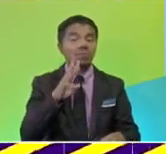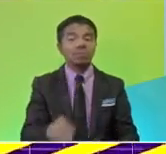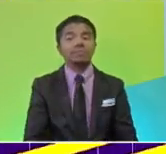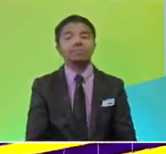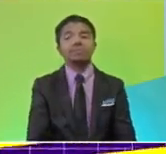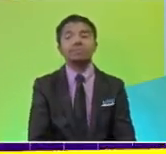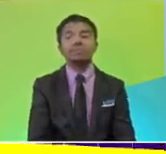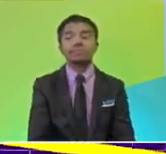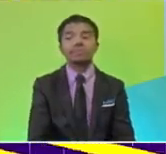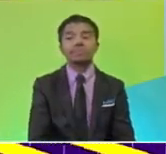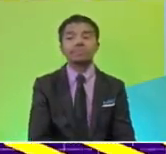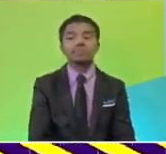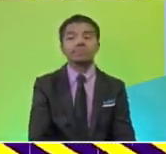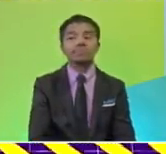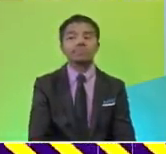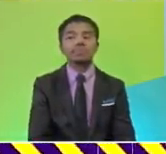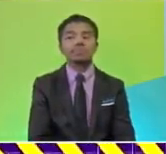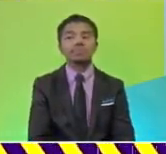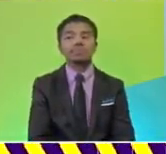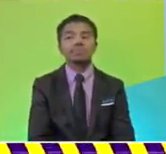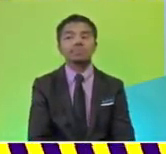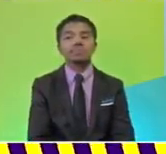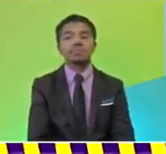And in the paragraph, it didn't say that Ramu